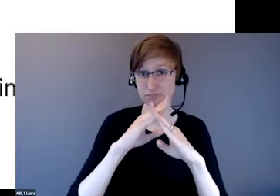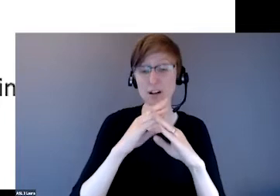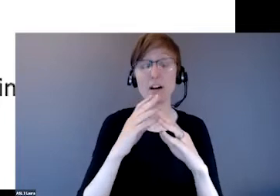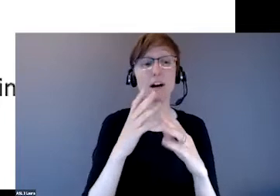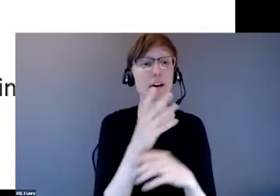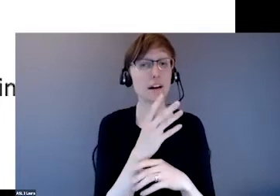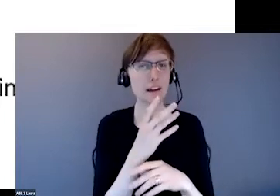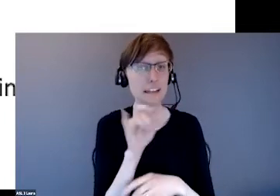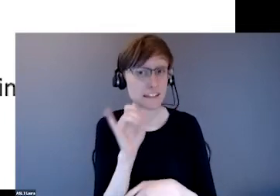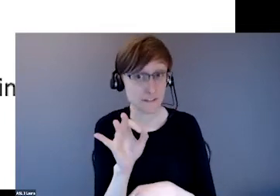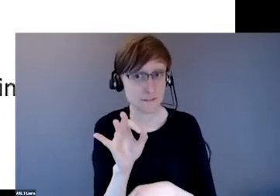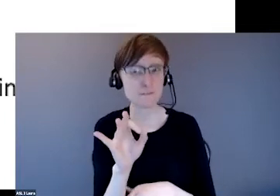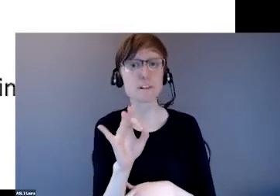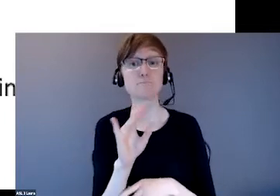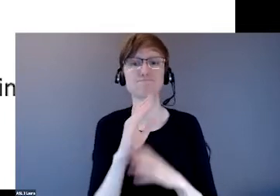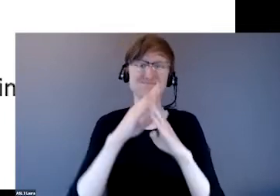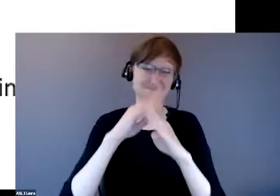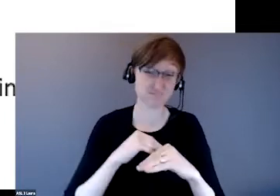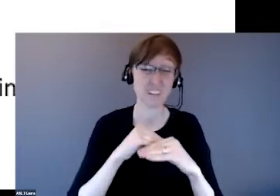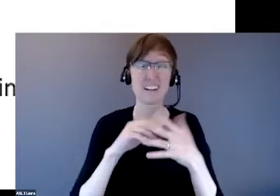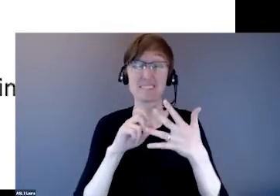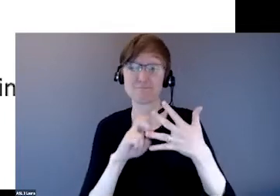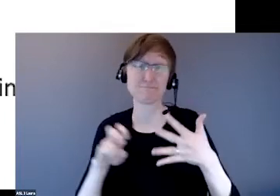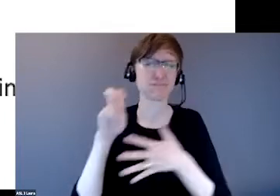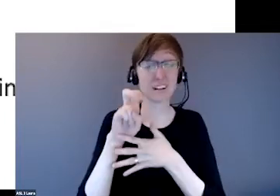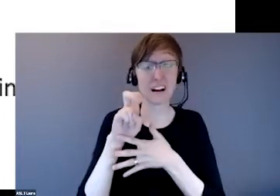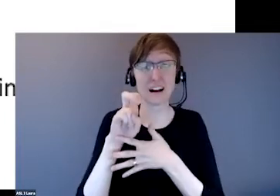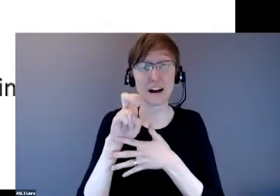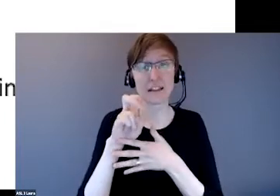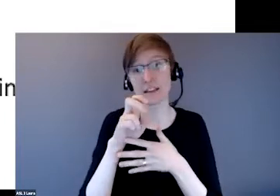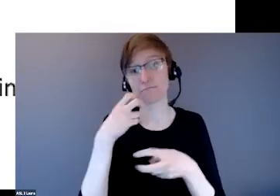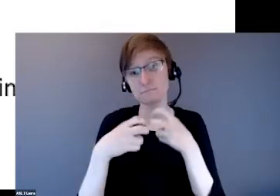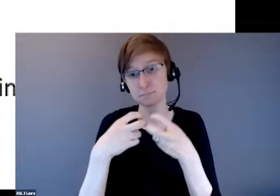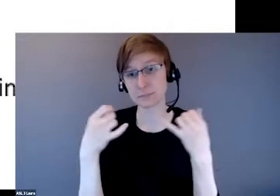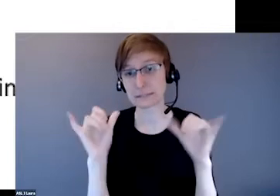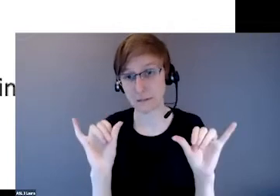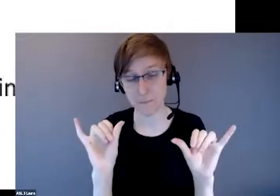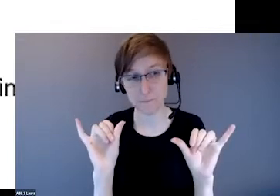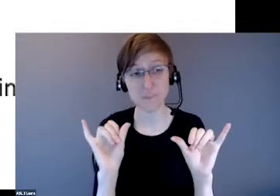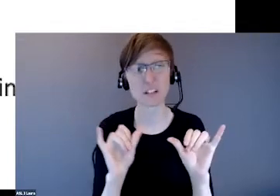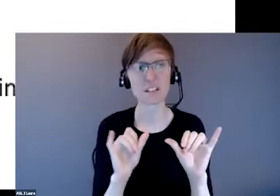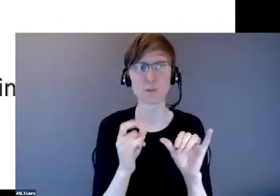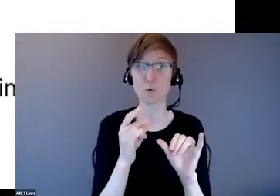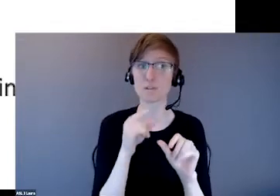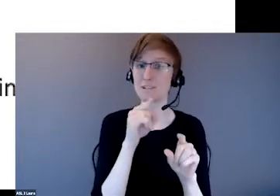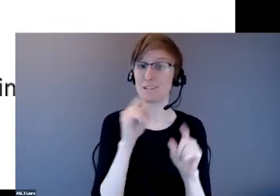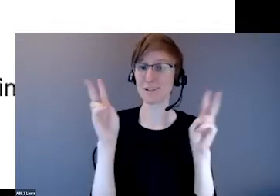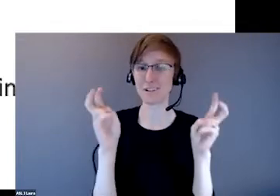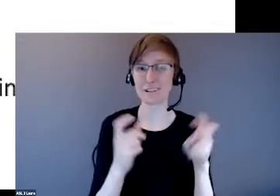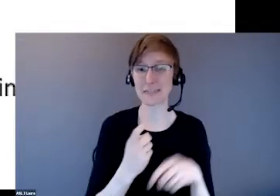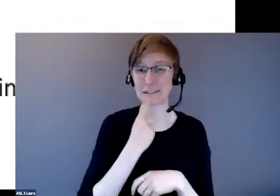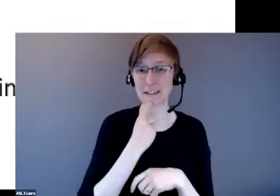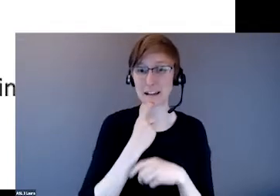at that is called the glass cliff. This is the idea that it's easier to lose a leadership position. It's easier to fall from that position